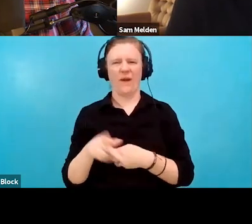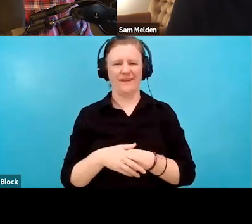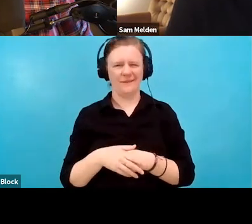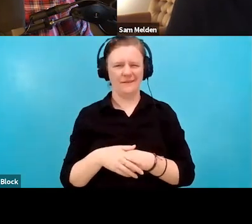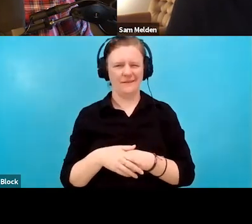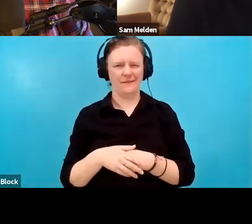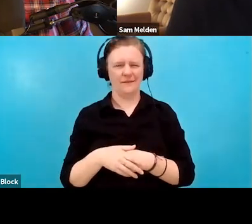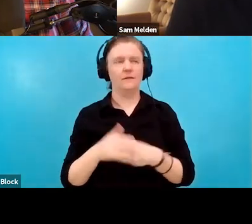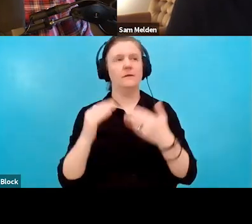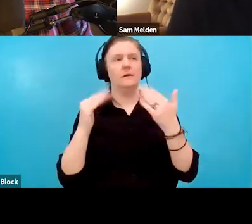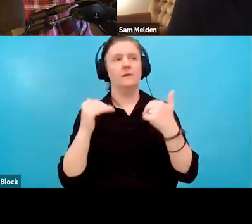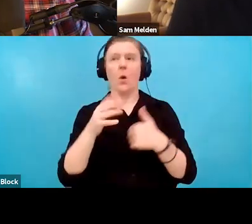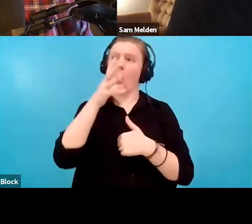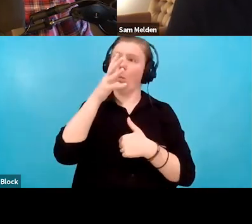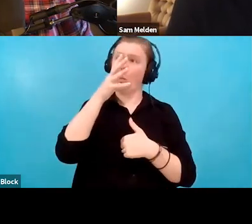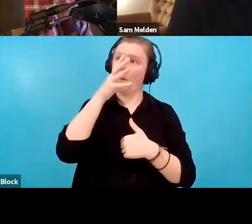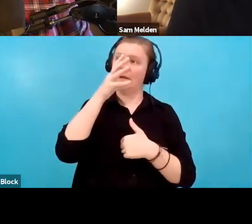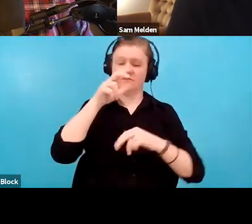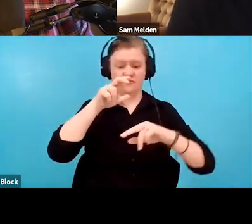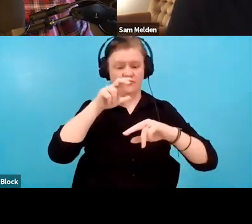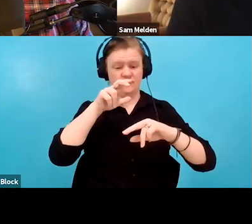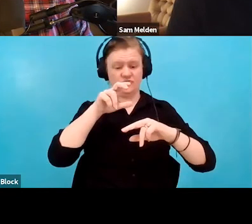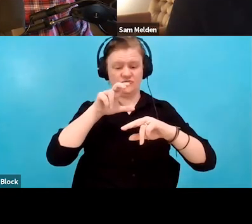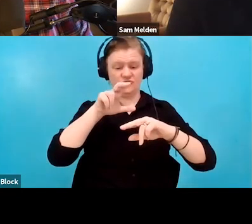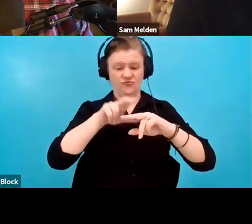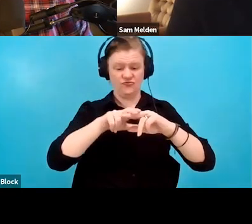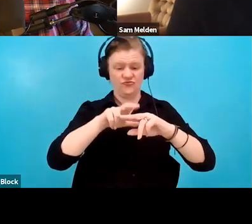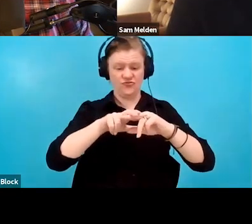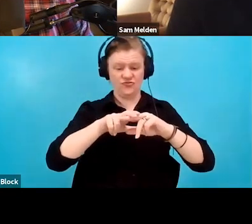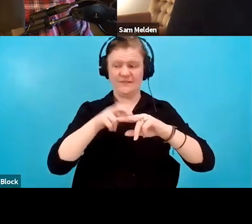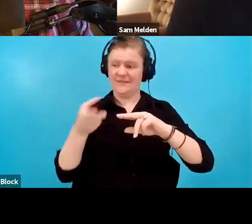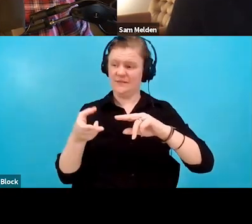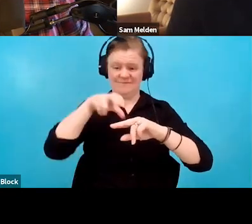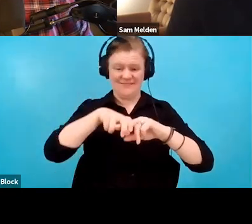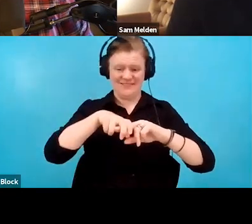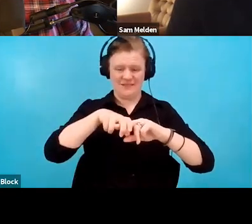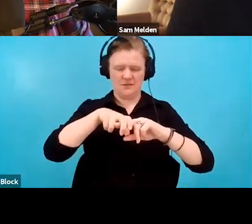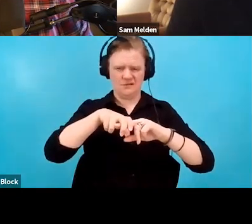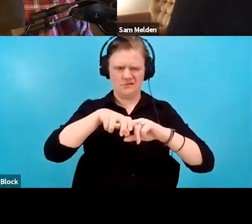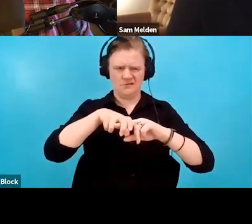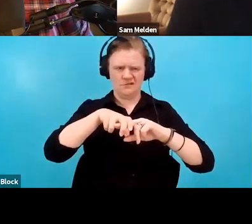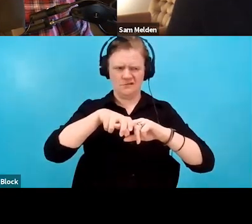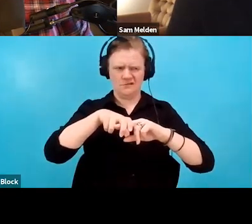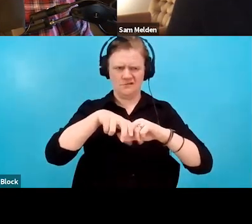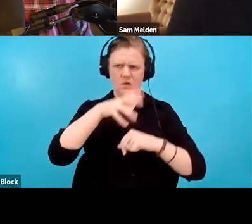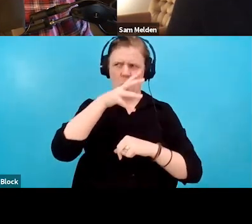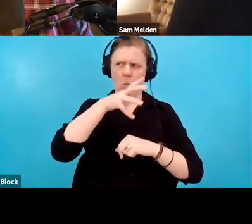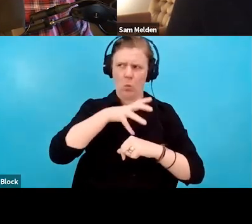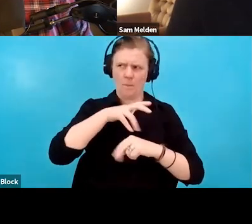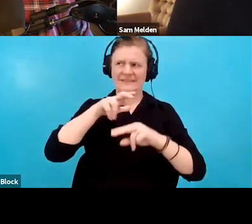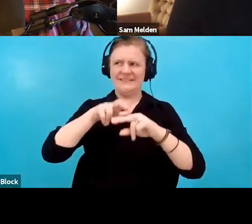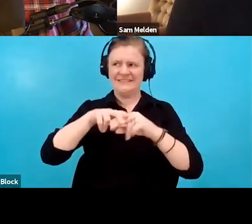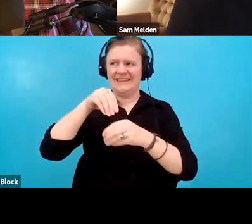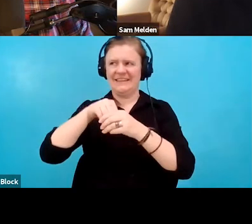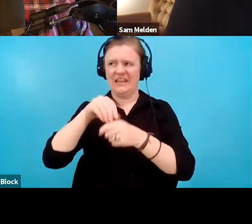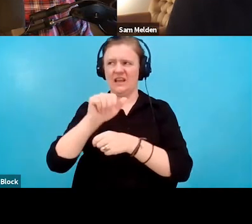know, woman sitting in chair is less helpful than sitting in a chair at the beach. Talk to me about that